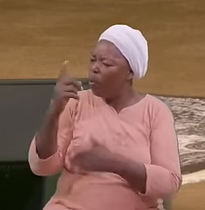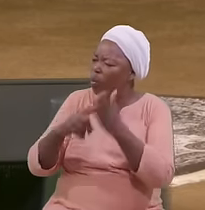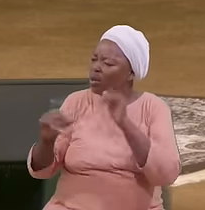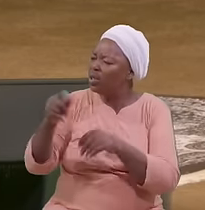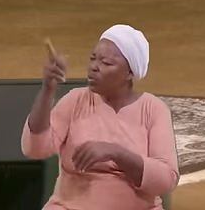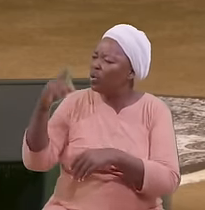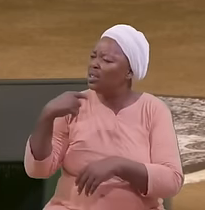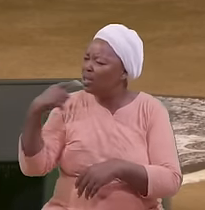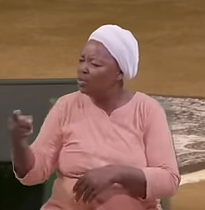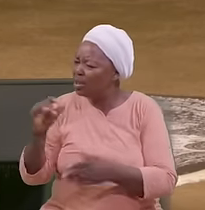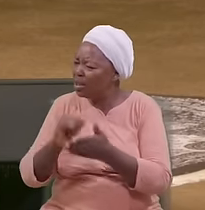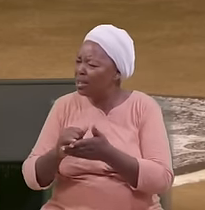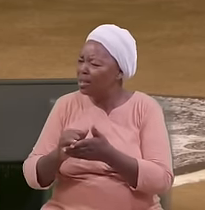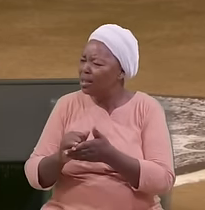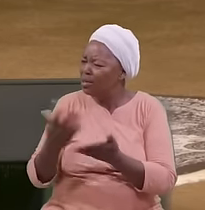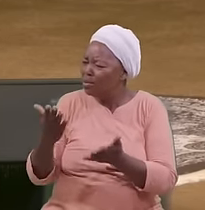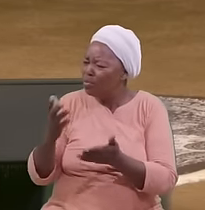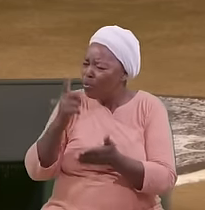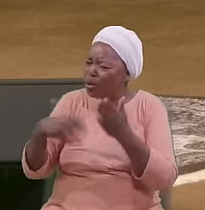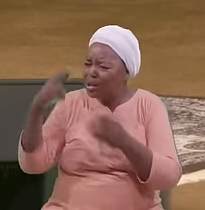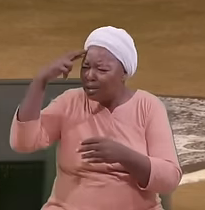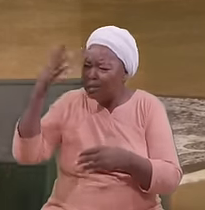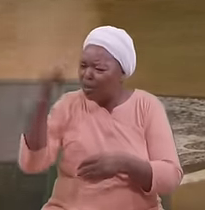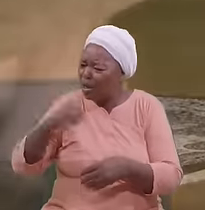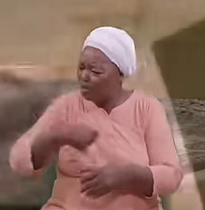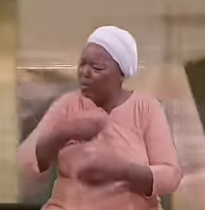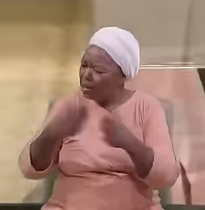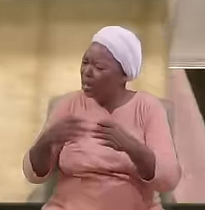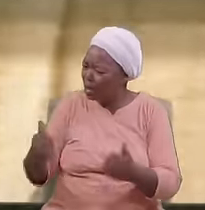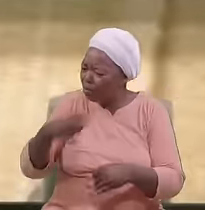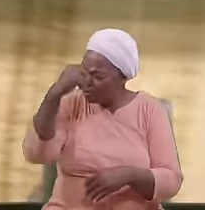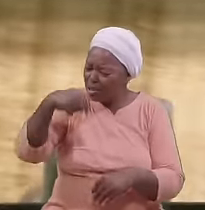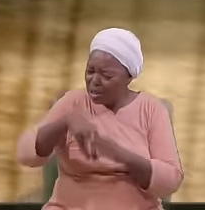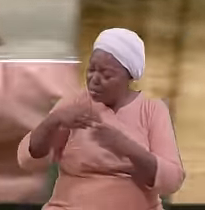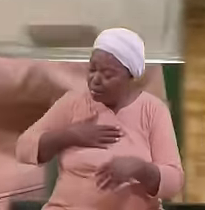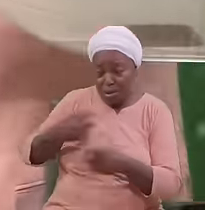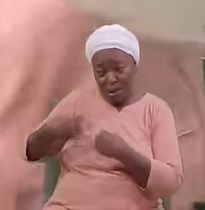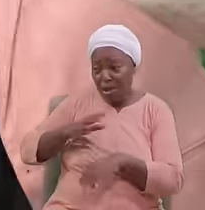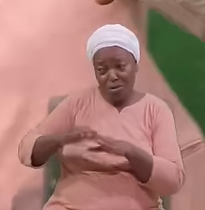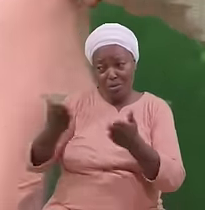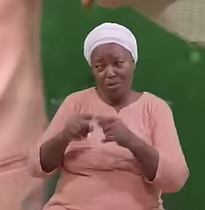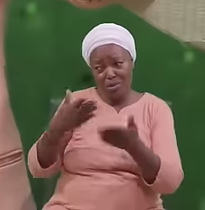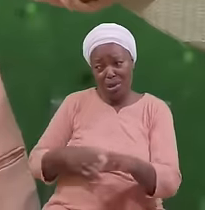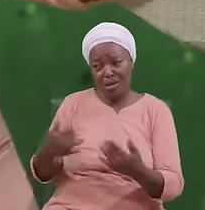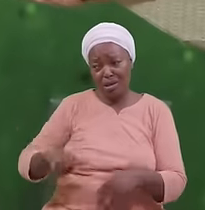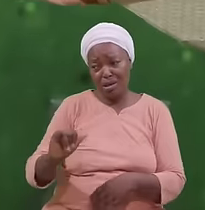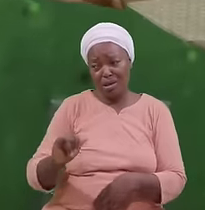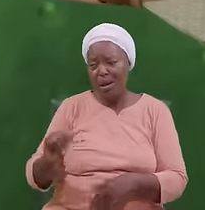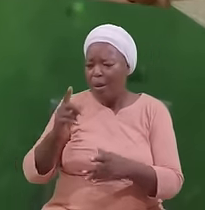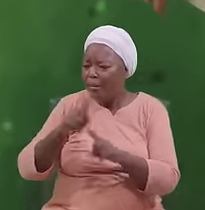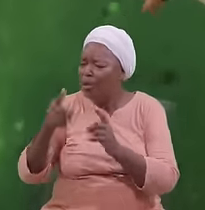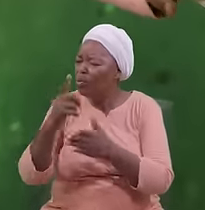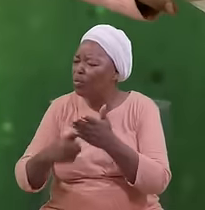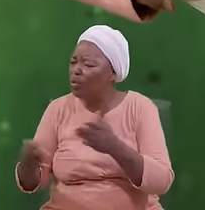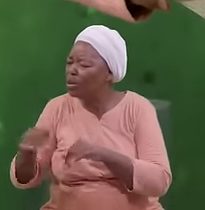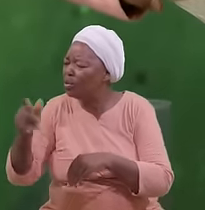reason I am dying now? Because in my heart, I don't want to die yet. But what did God tell you? You can talk to